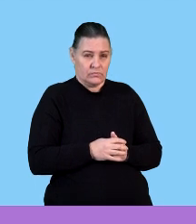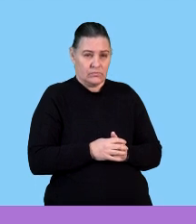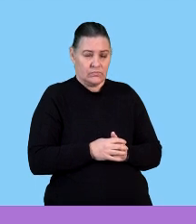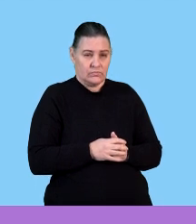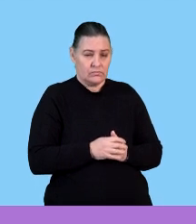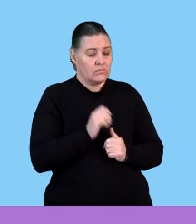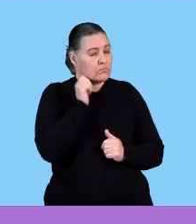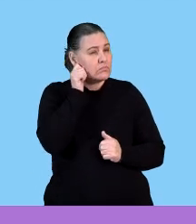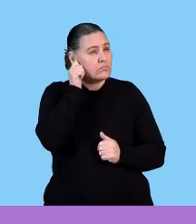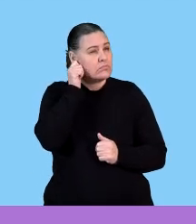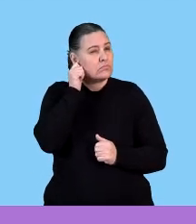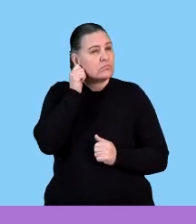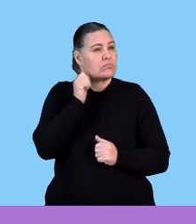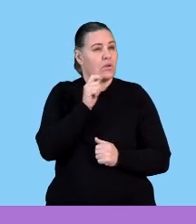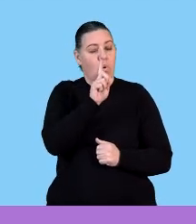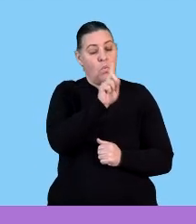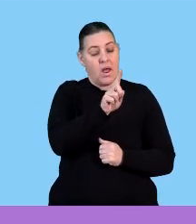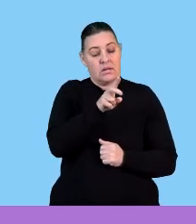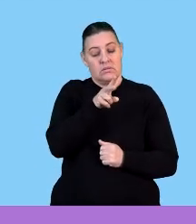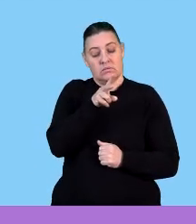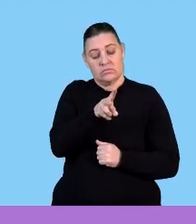that guy is. The scale was